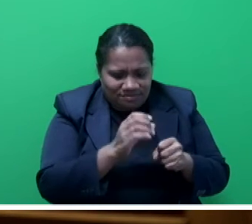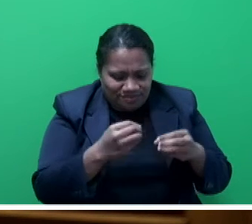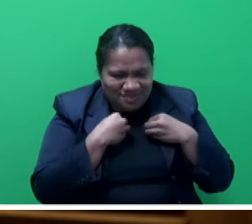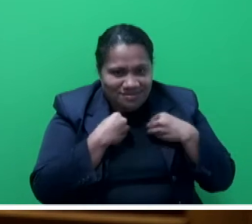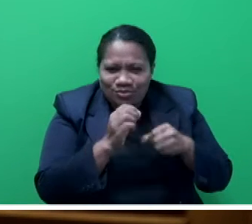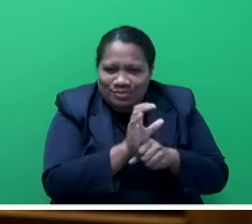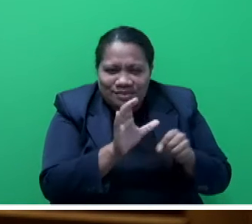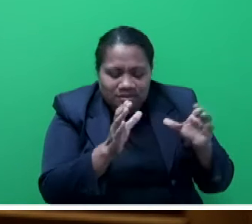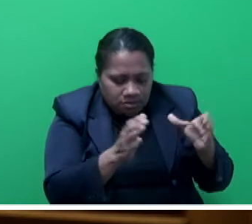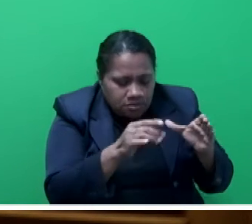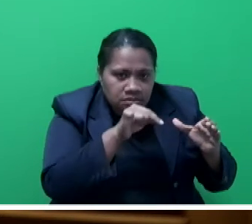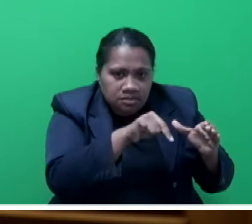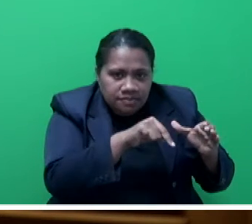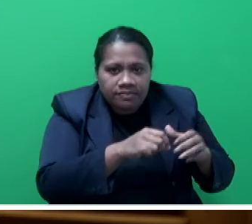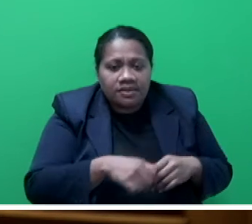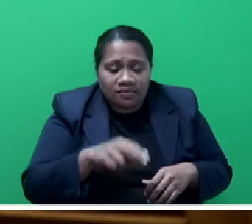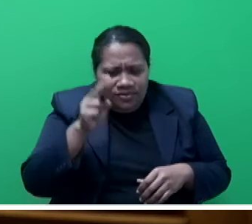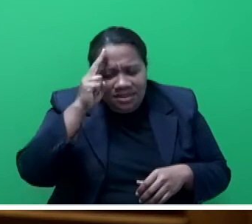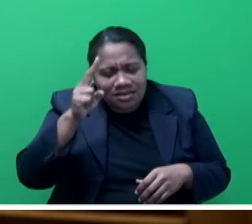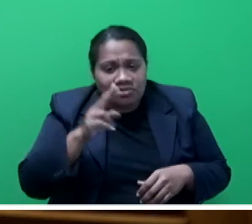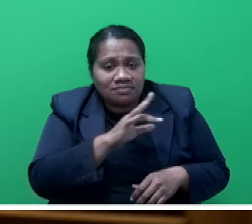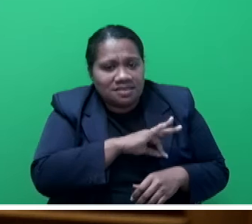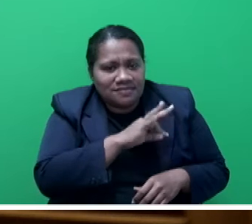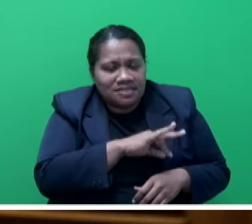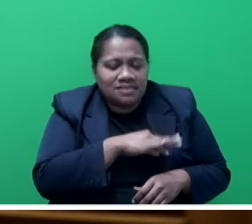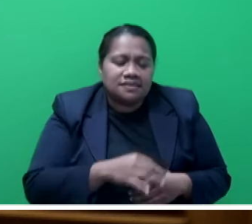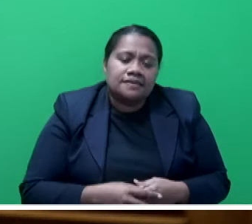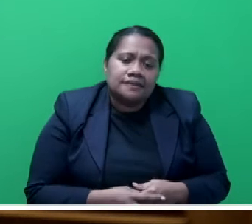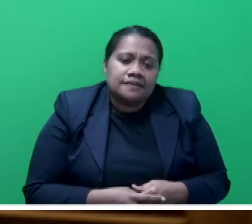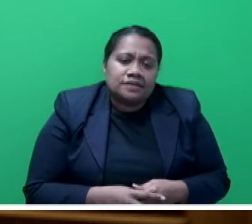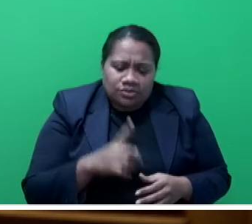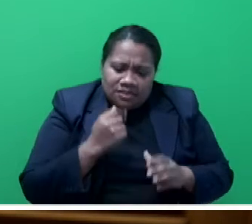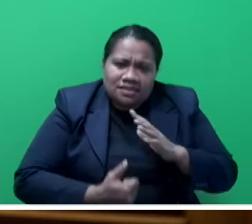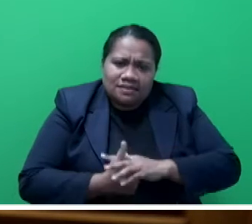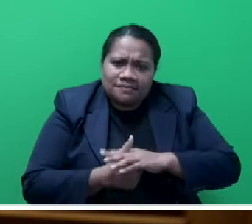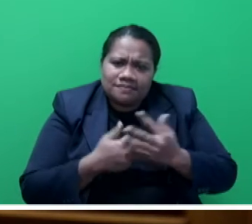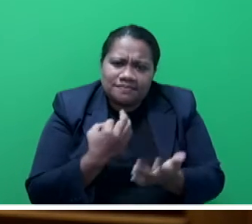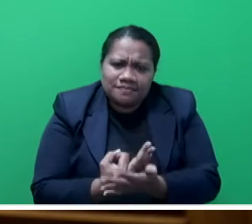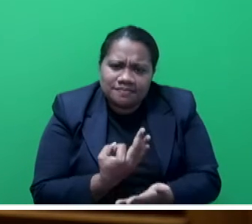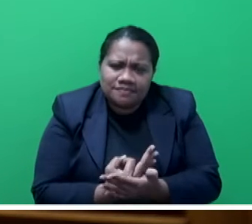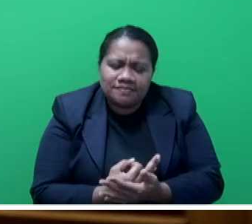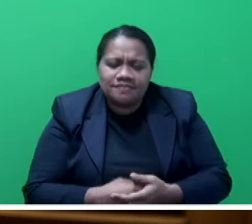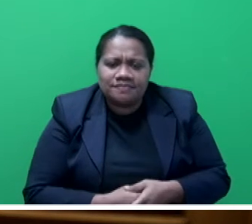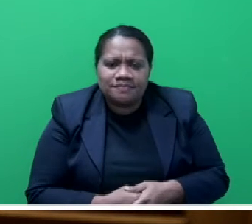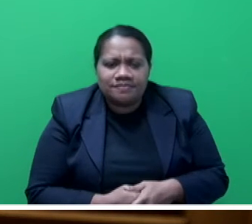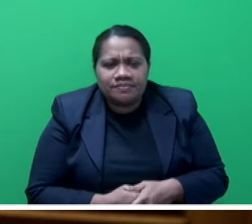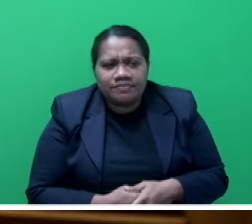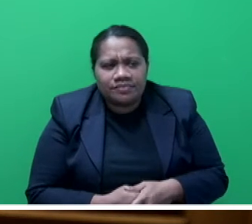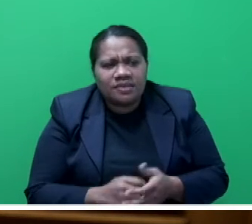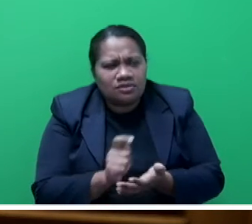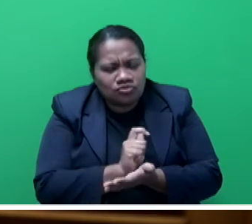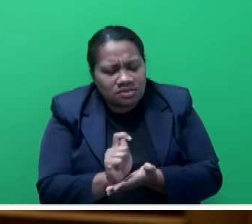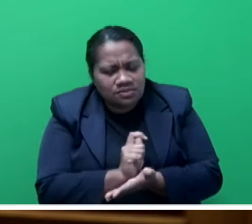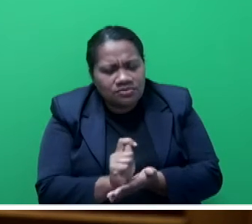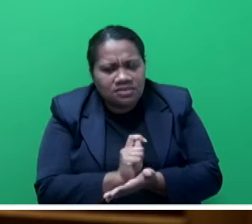and automatically brings its natural benefits, such as being able to access finance, entering into contracts, etc., and transparency and training,